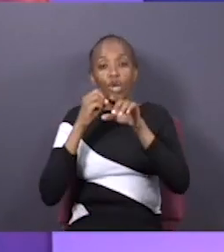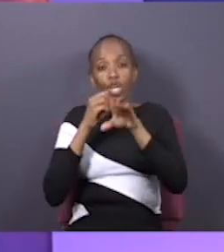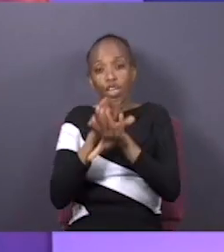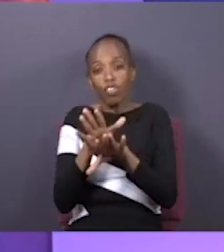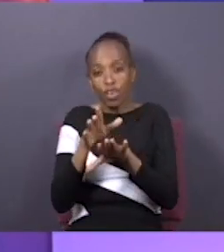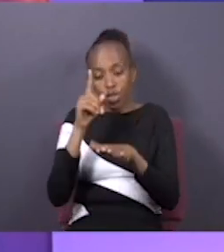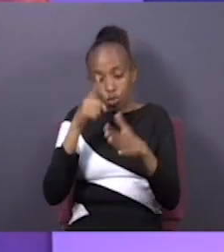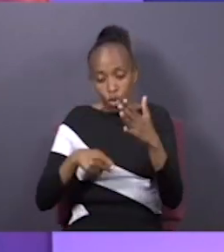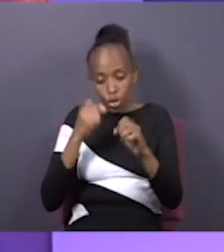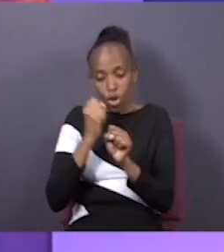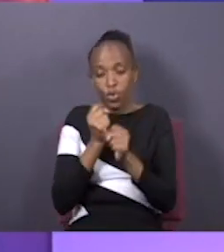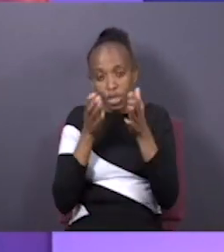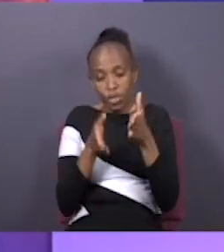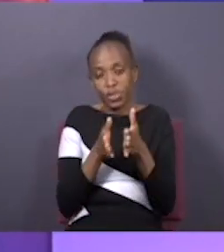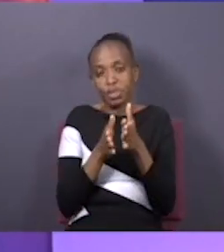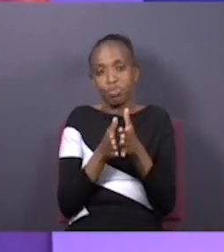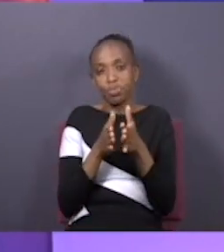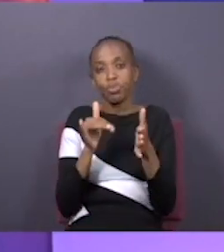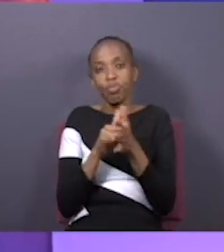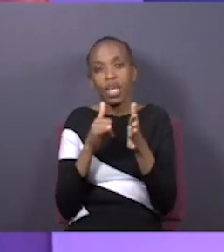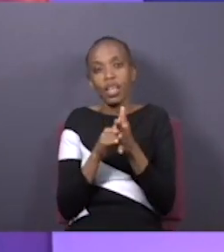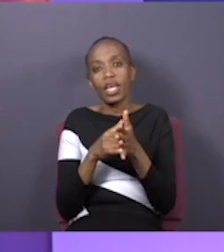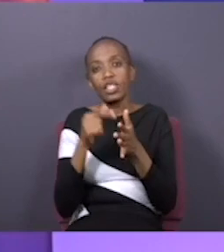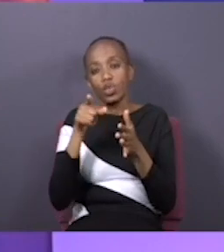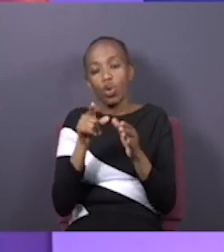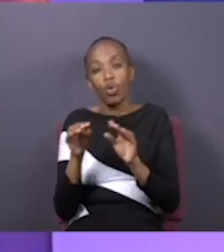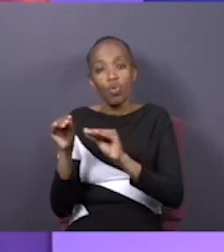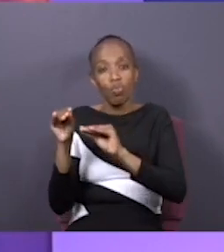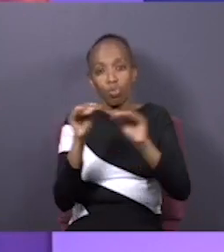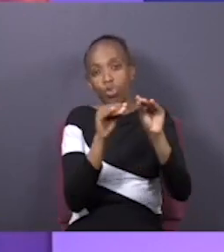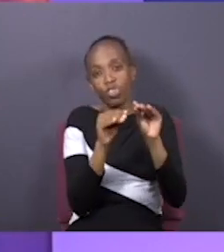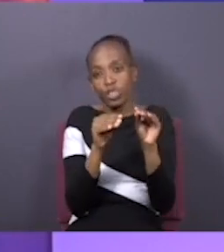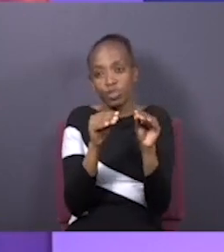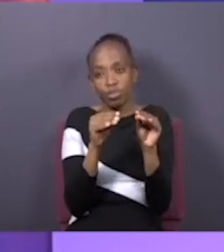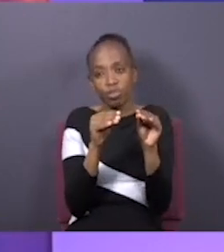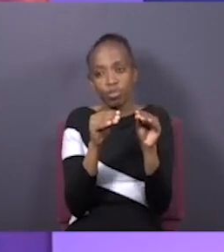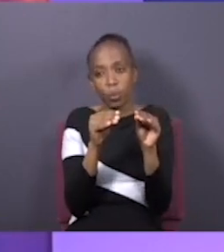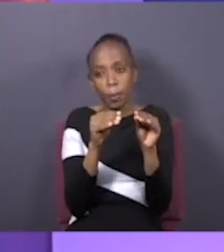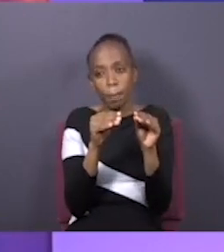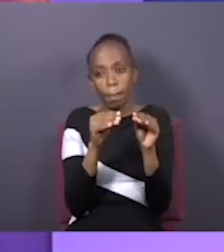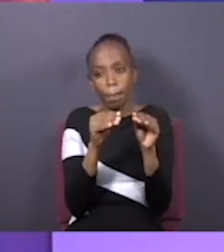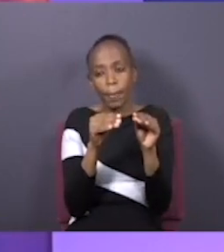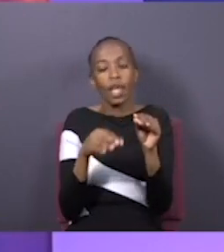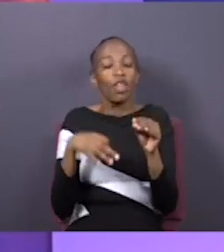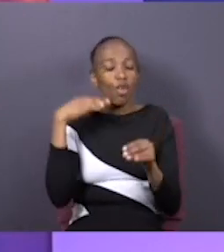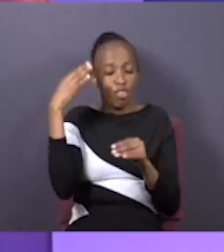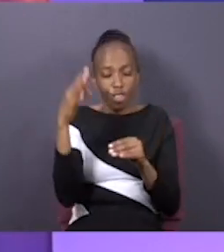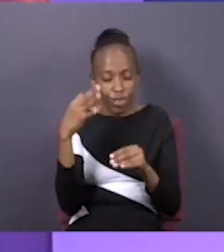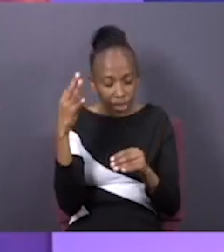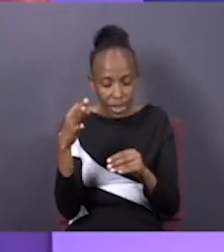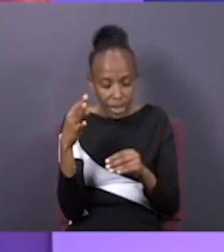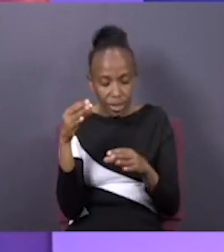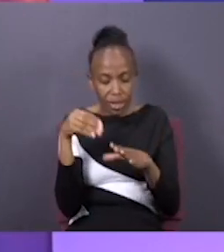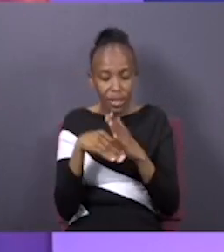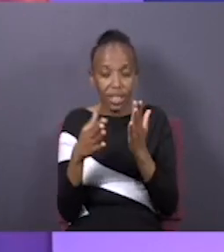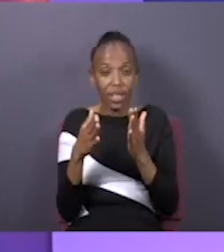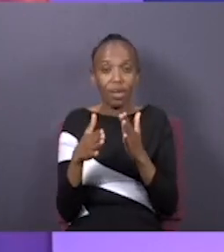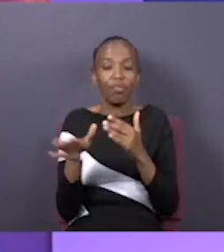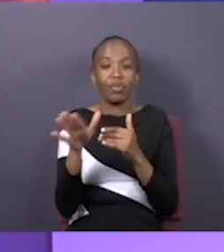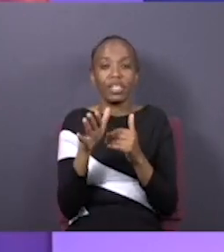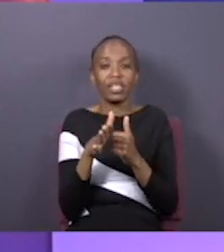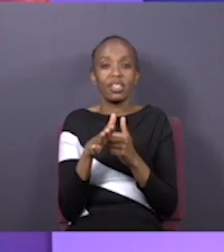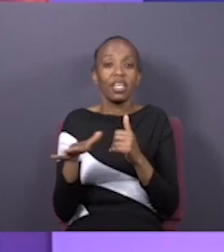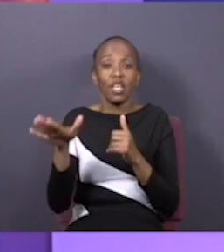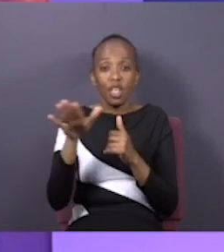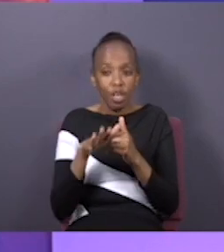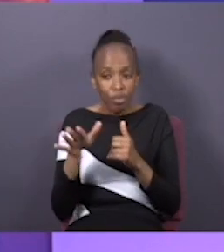influence what you're doing today, so that you're moving to the, you know, to the future in the present.